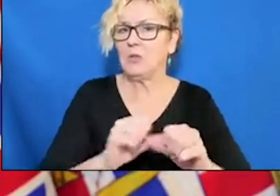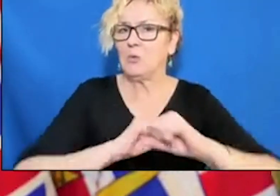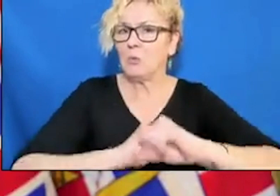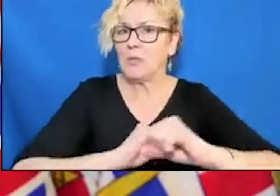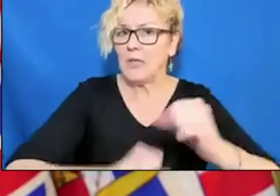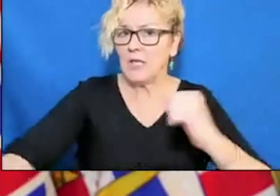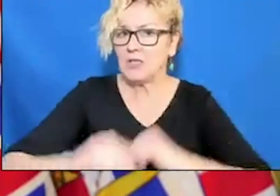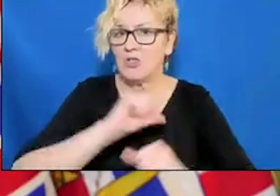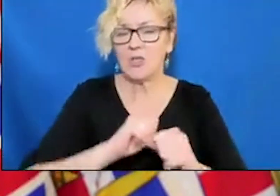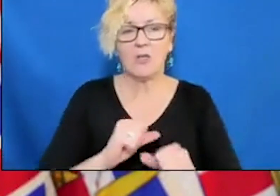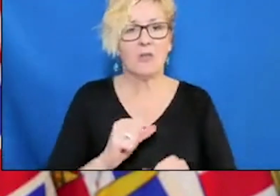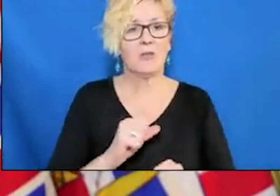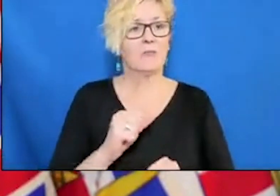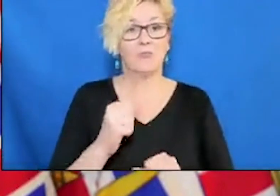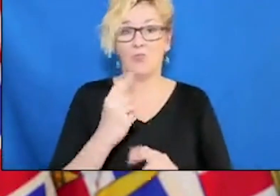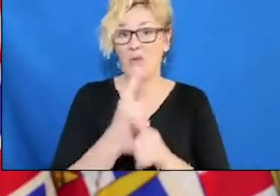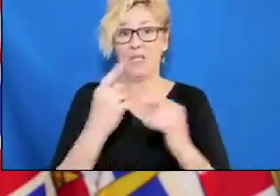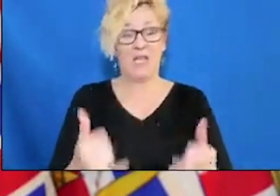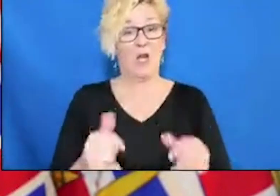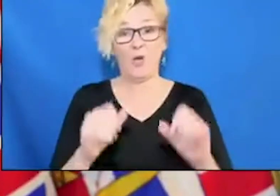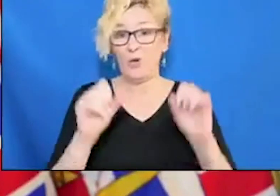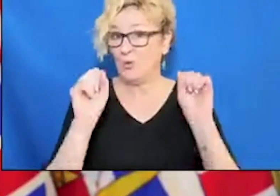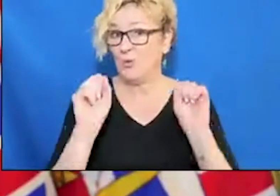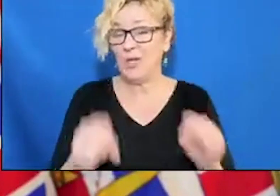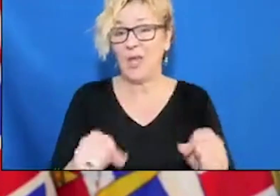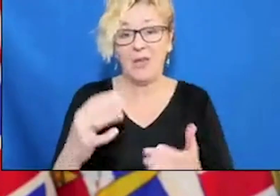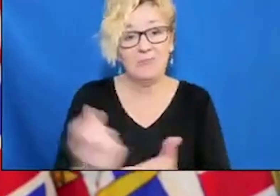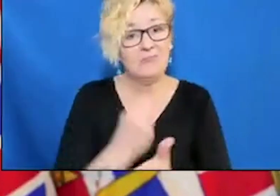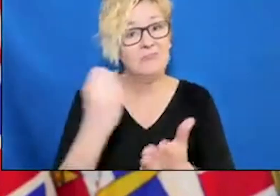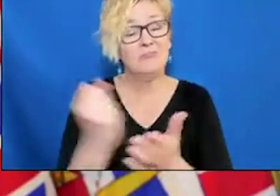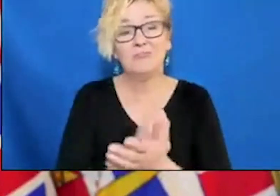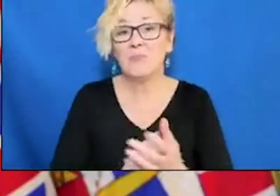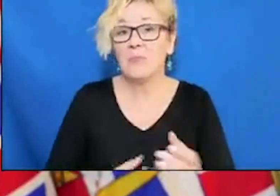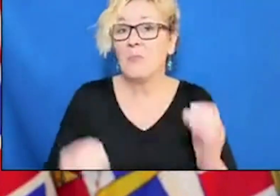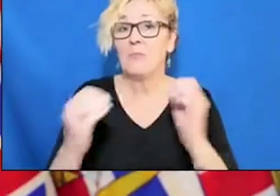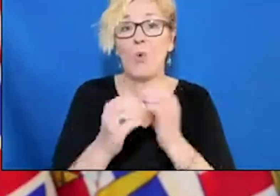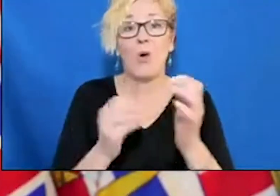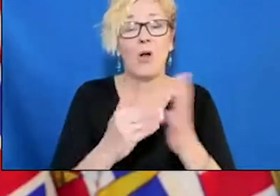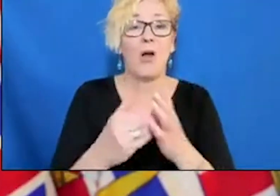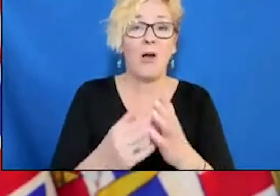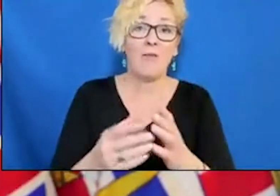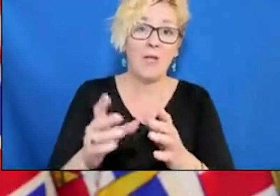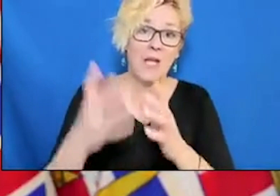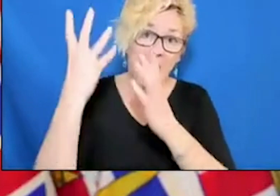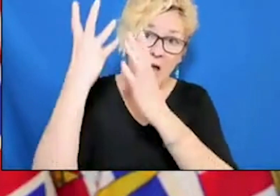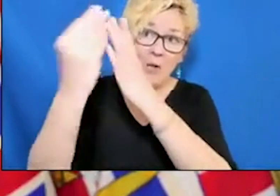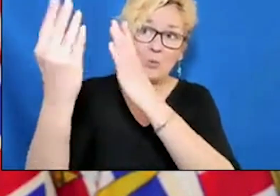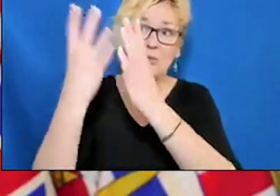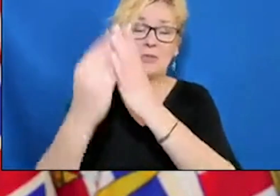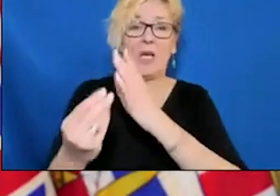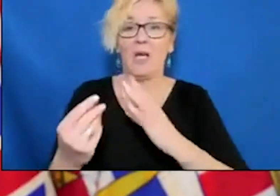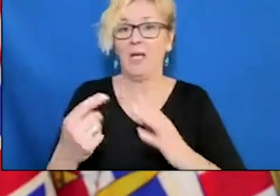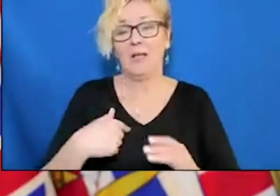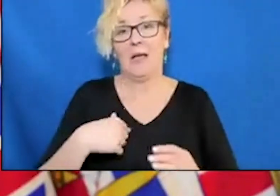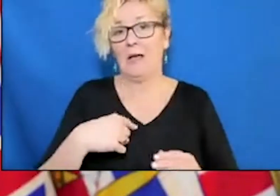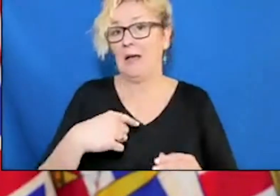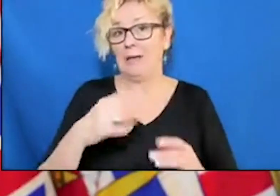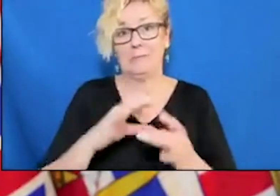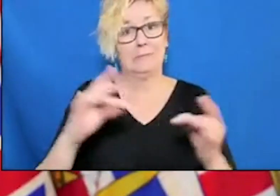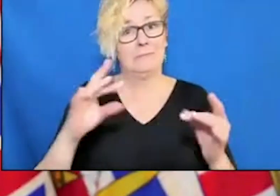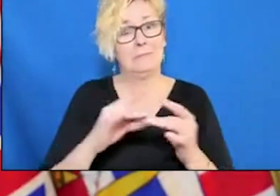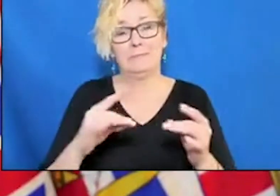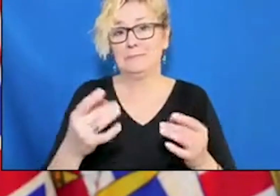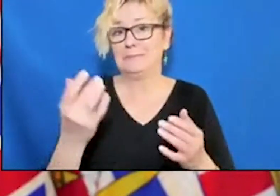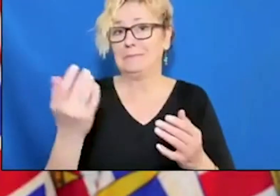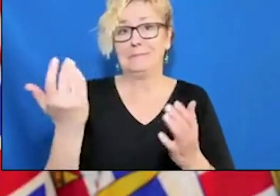do outside right now. Go outside and play, as I've been saying all along. Those are the things we need to think about. And